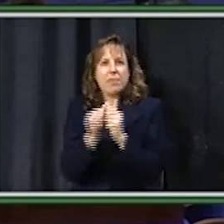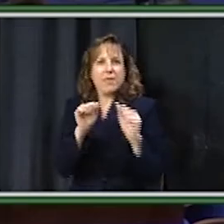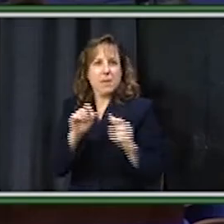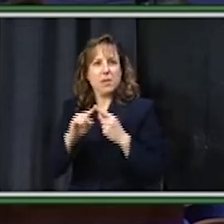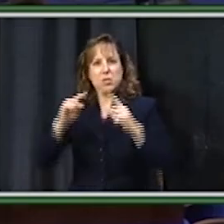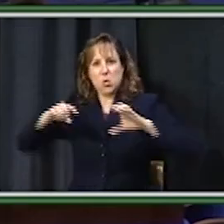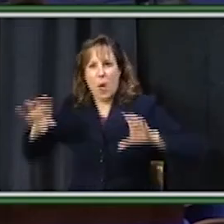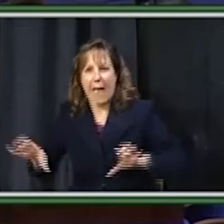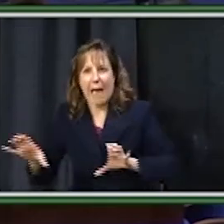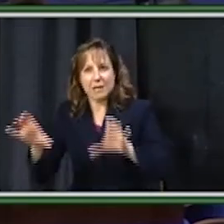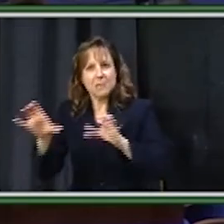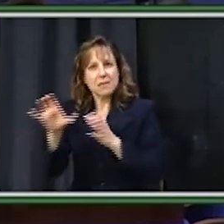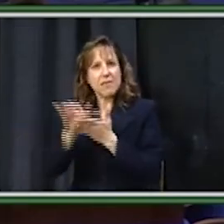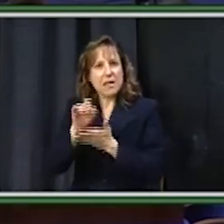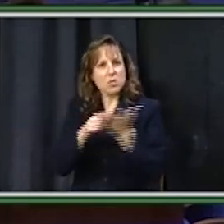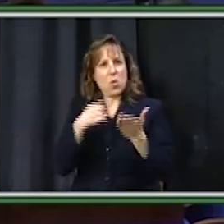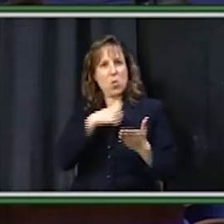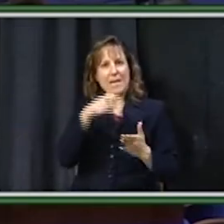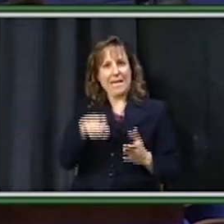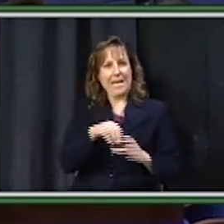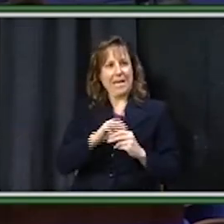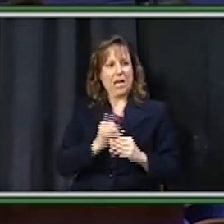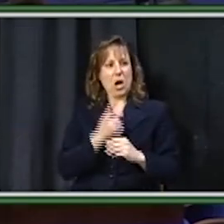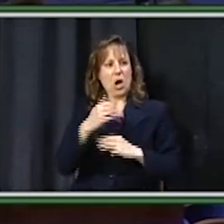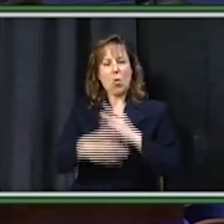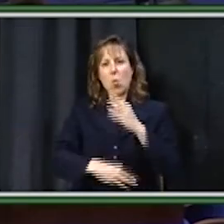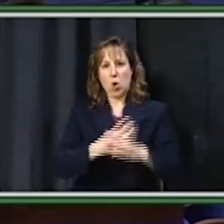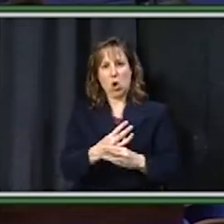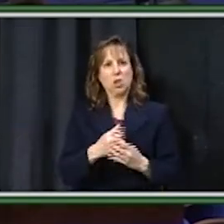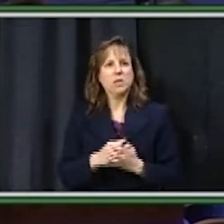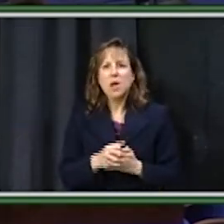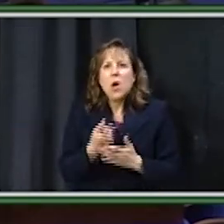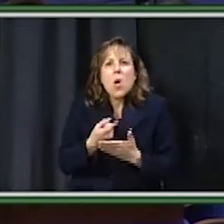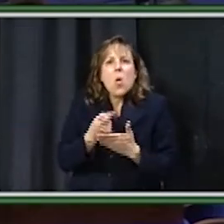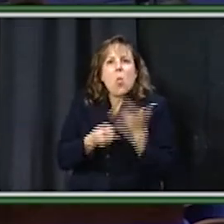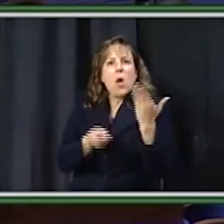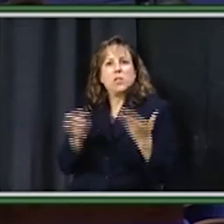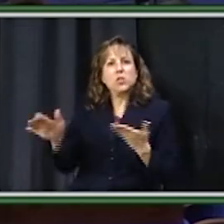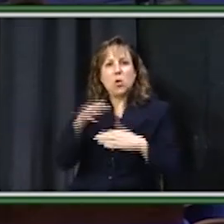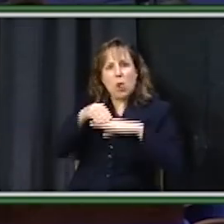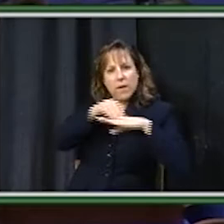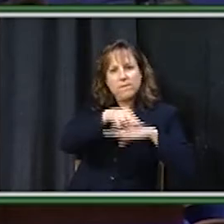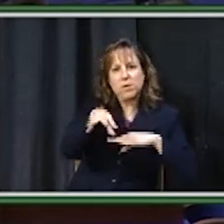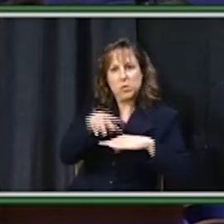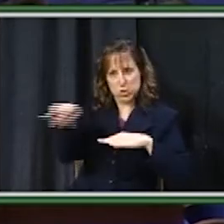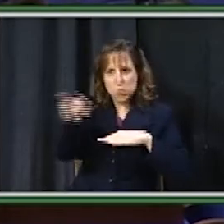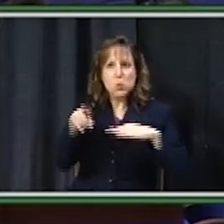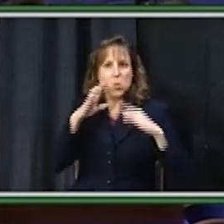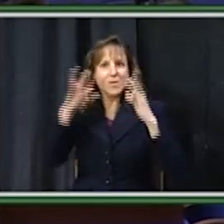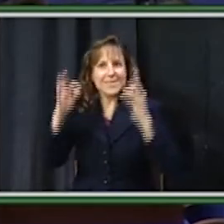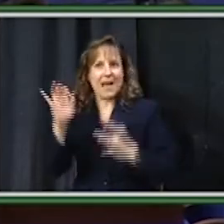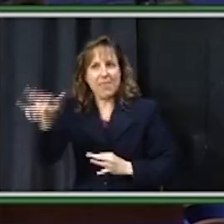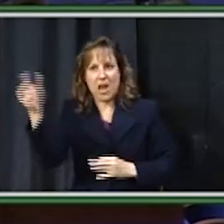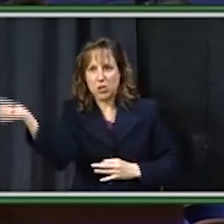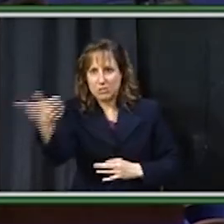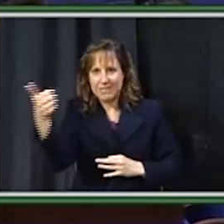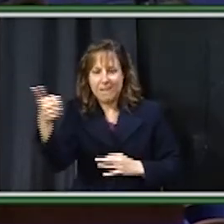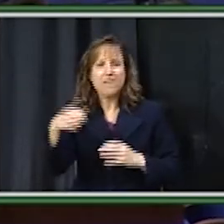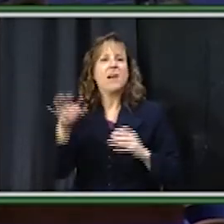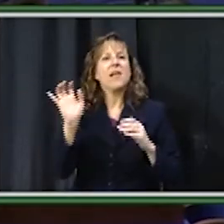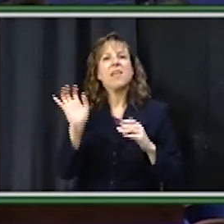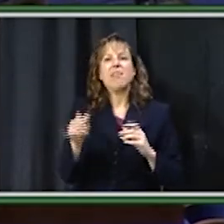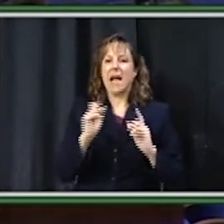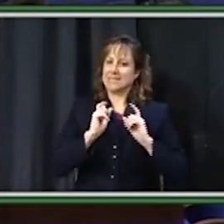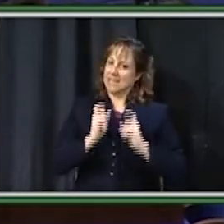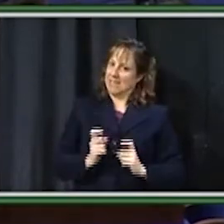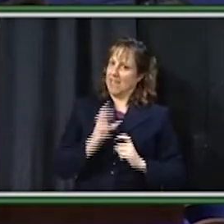are needed in our world. What is the difference you will choose to make? You get to make that choice. This is the gift,